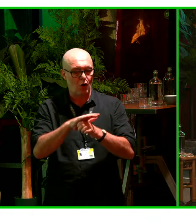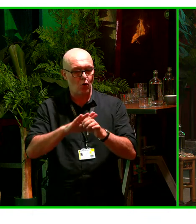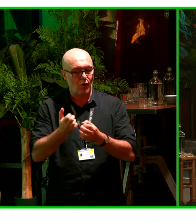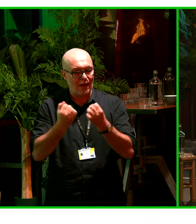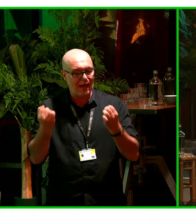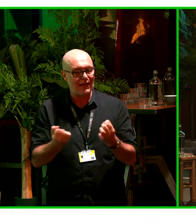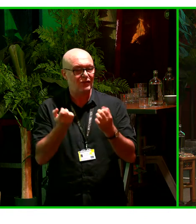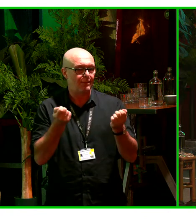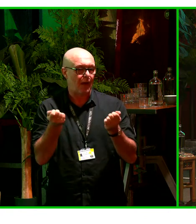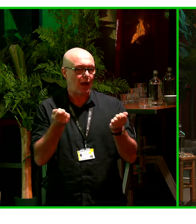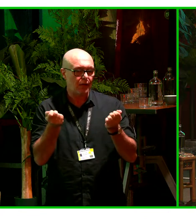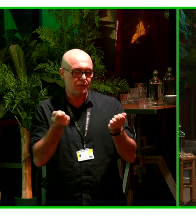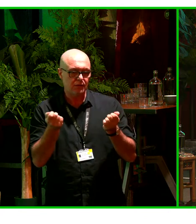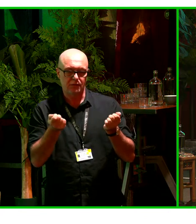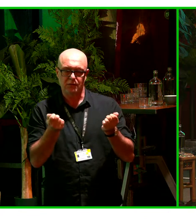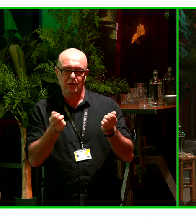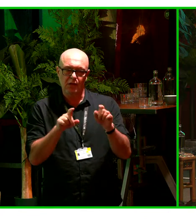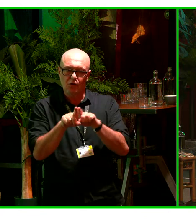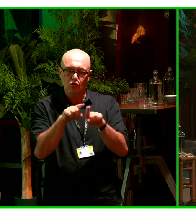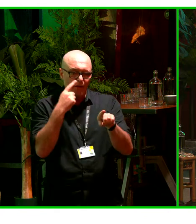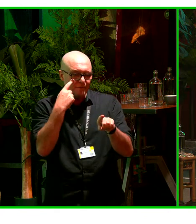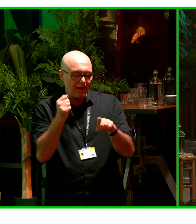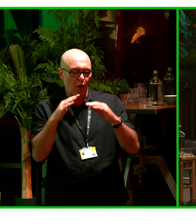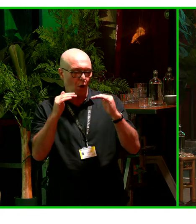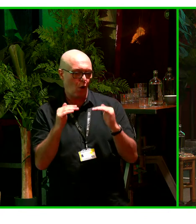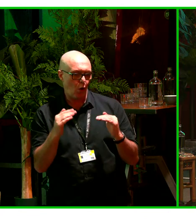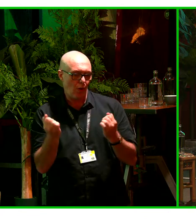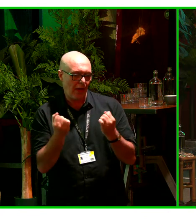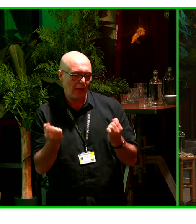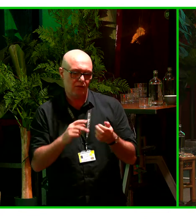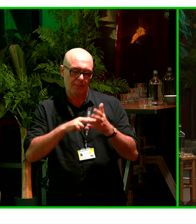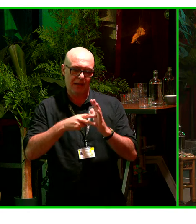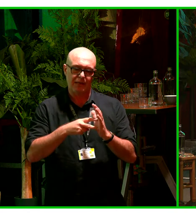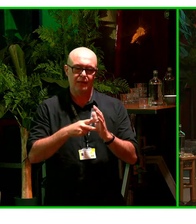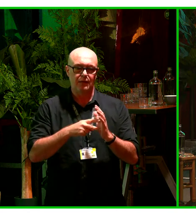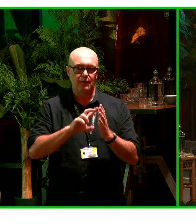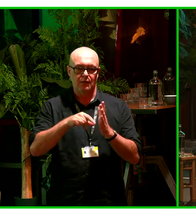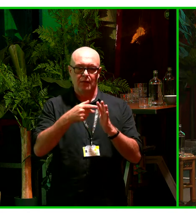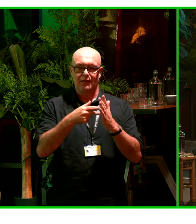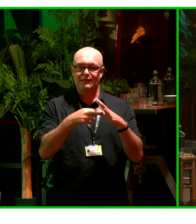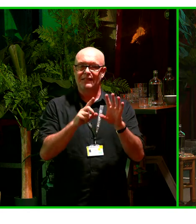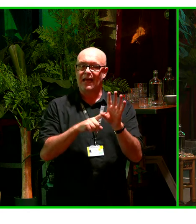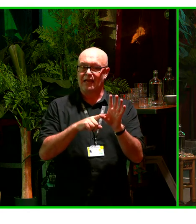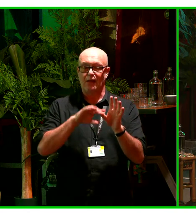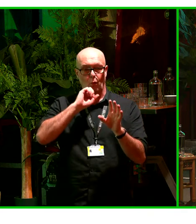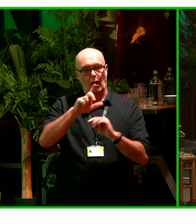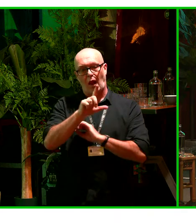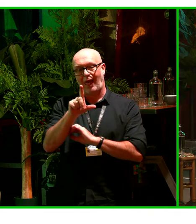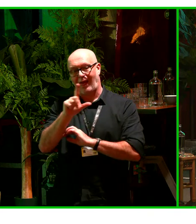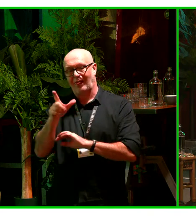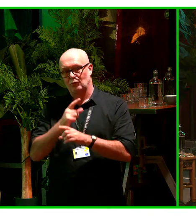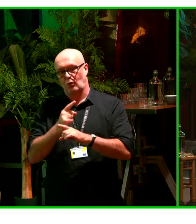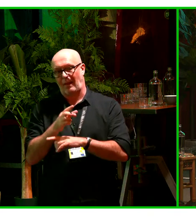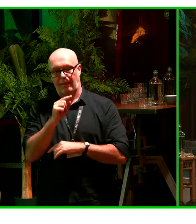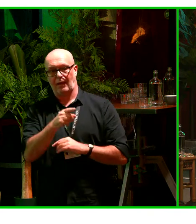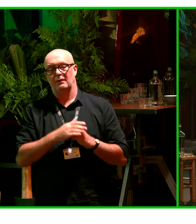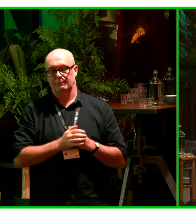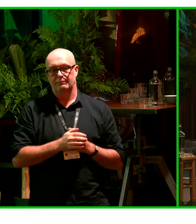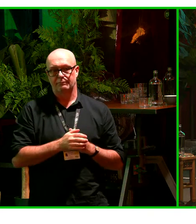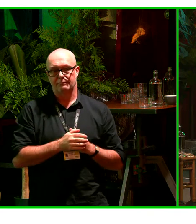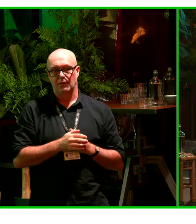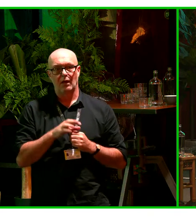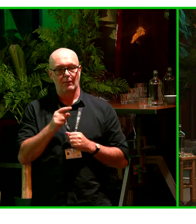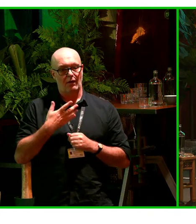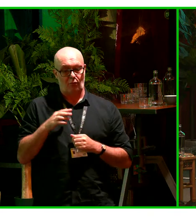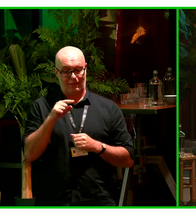markets are looking at the local energy plans. Now, Jenny from Energy Systems Catapult will talk to you more about those later. But